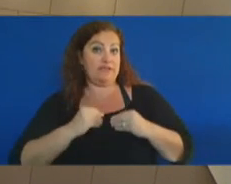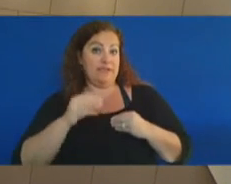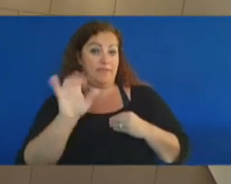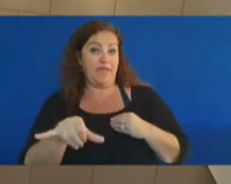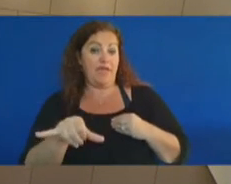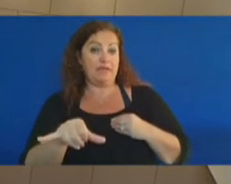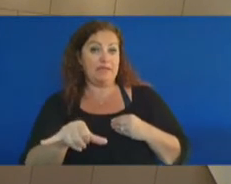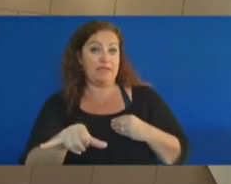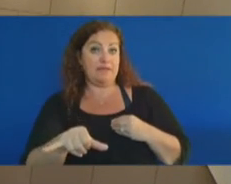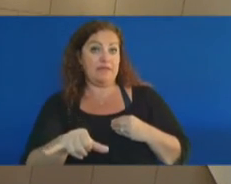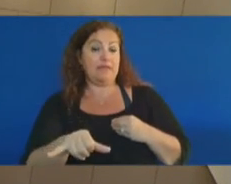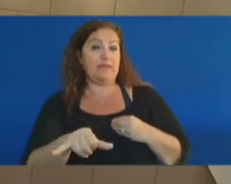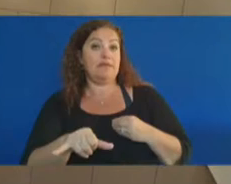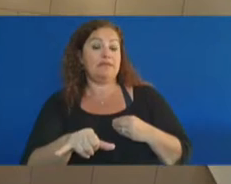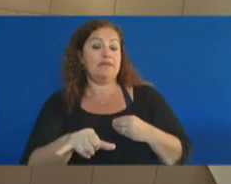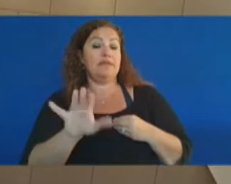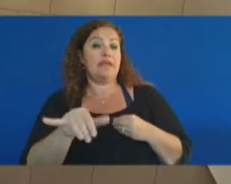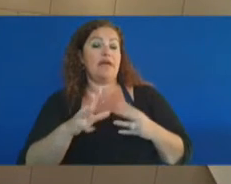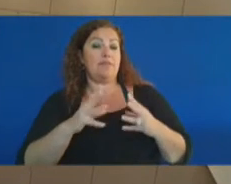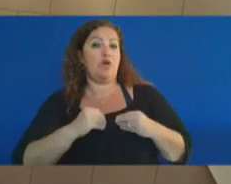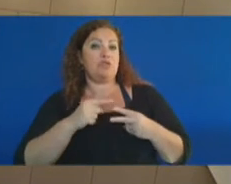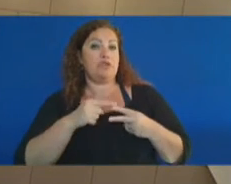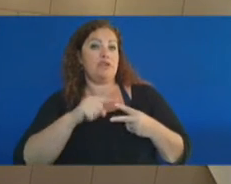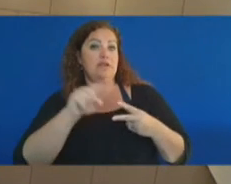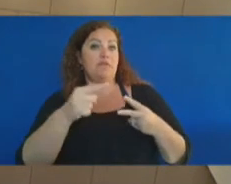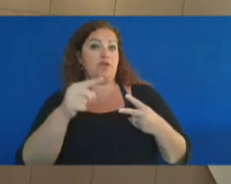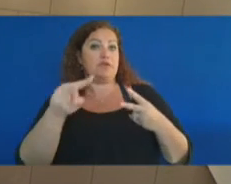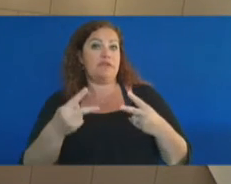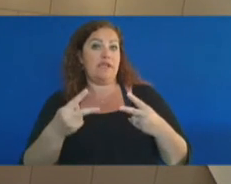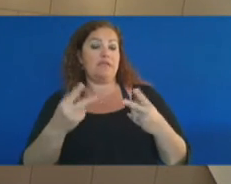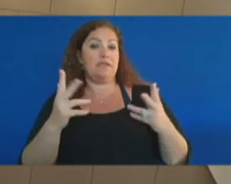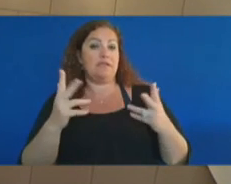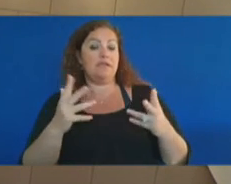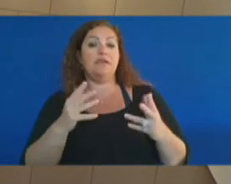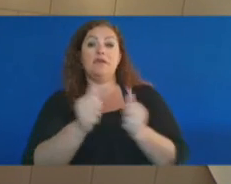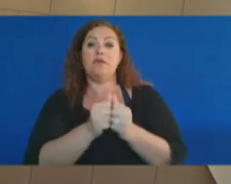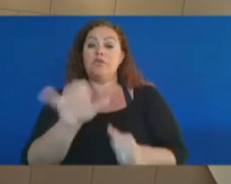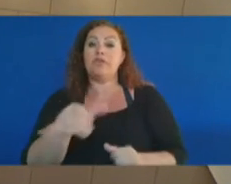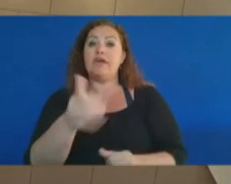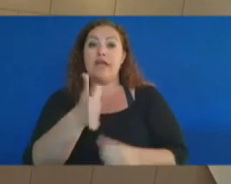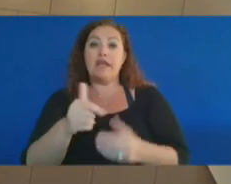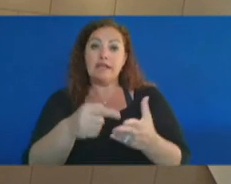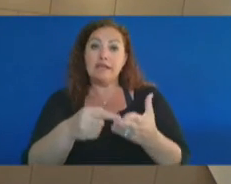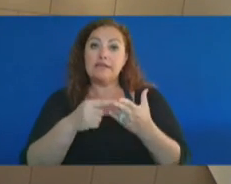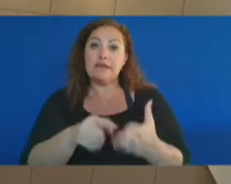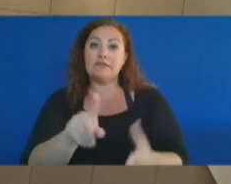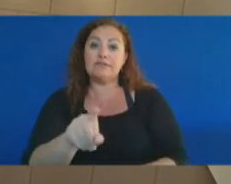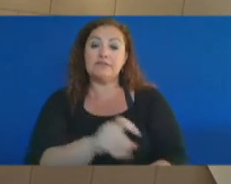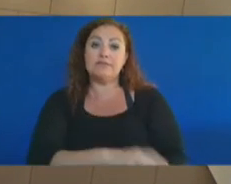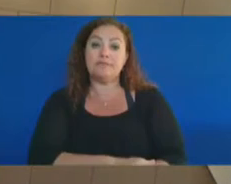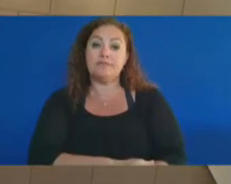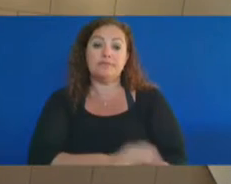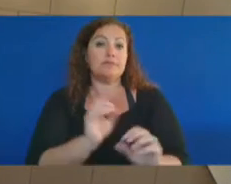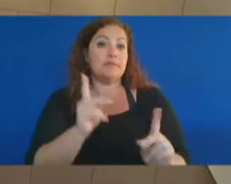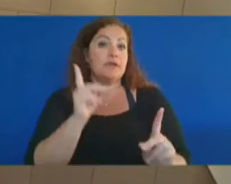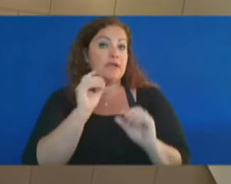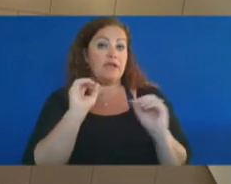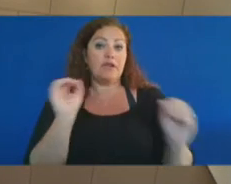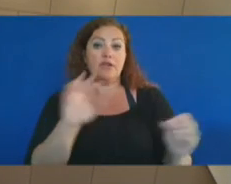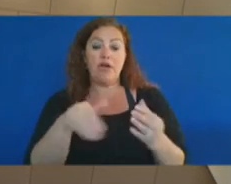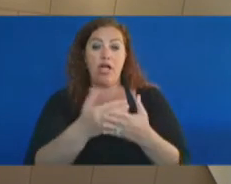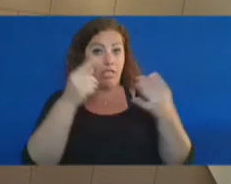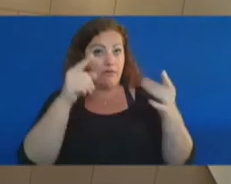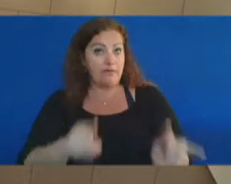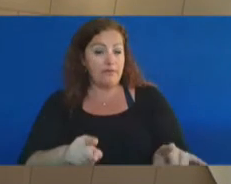maker in the motion and the second person all right so with that any discussion okay okay hearing none all in favor of